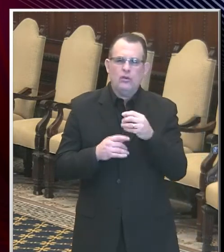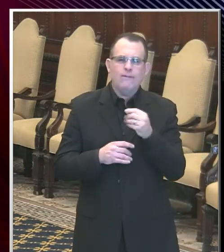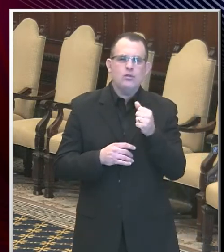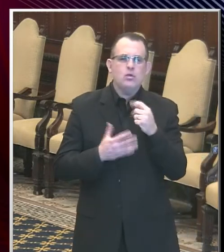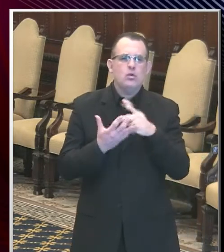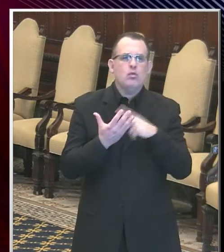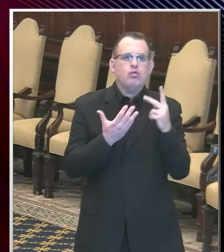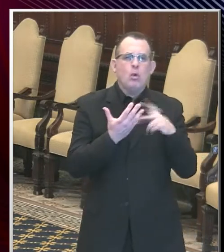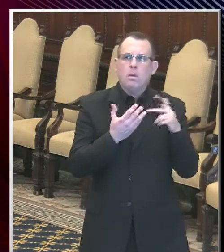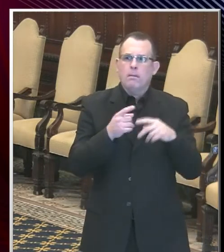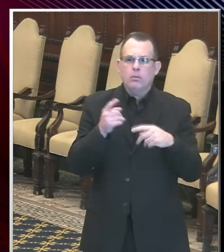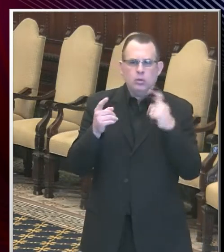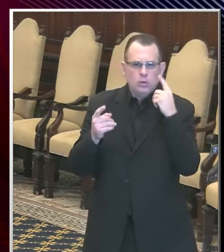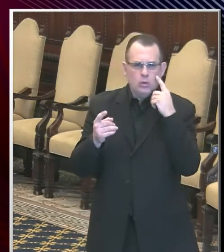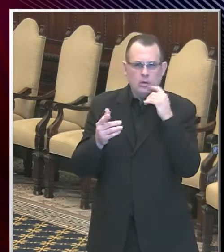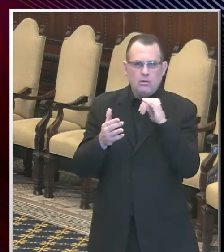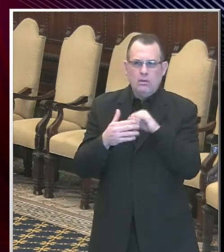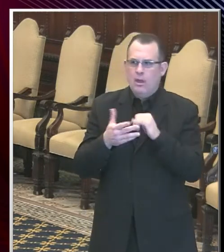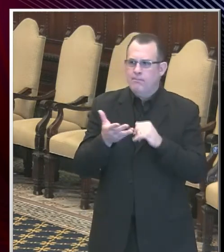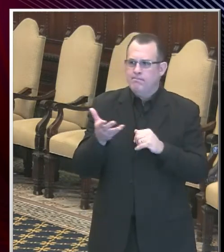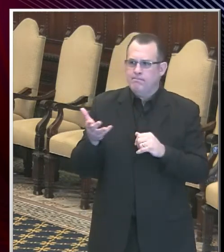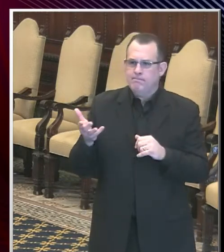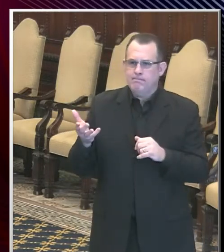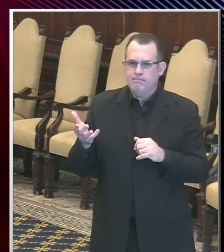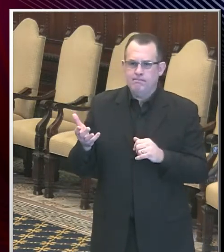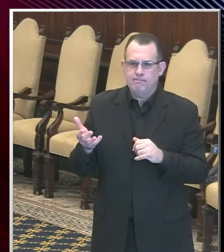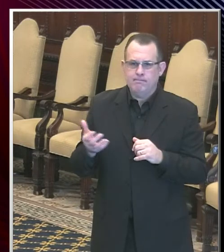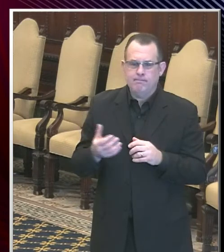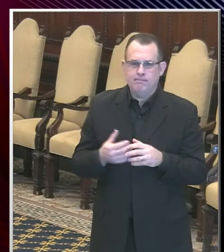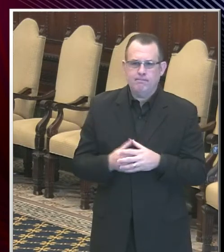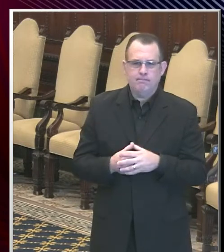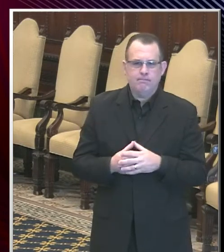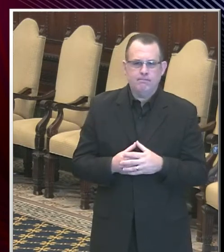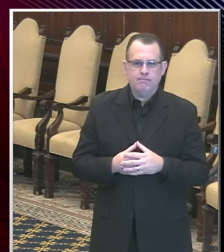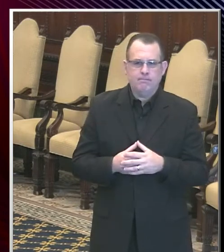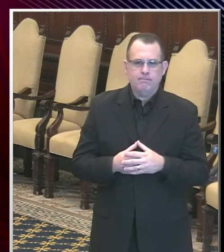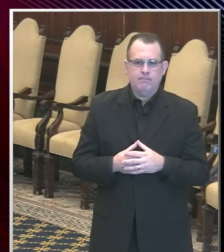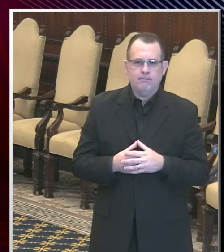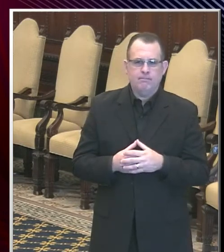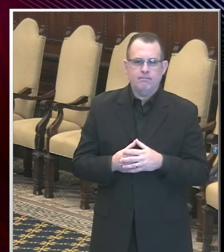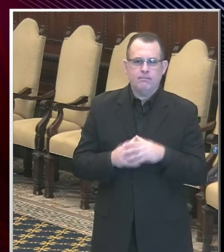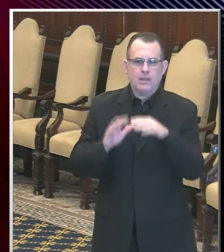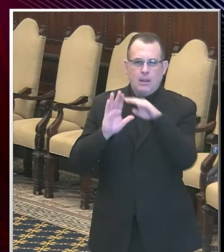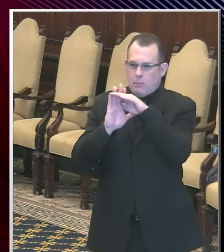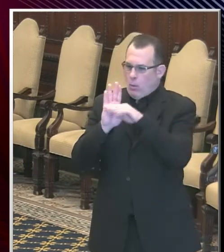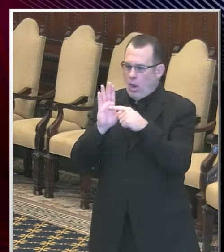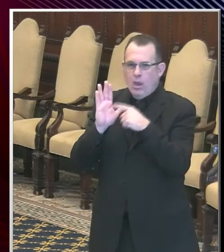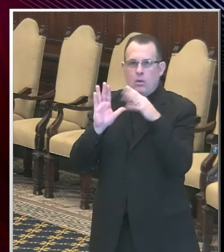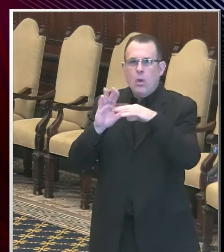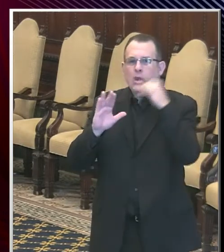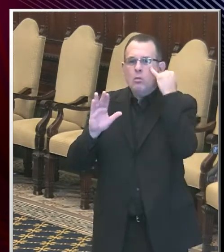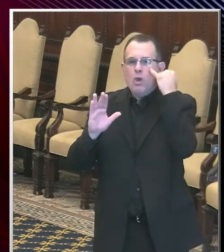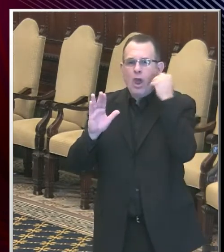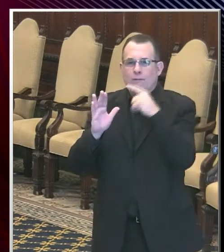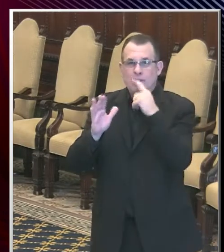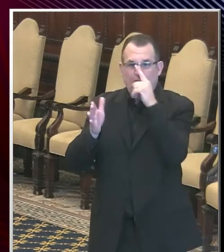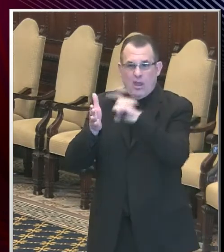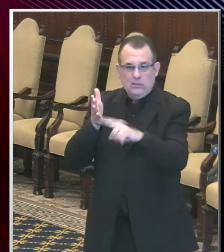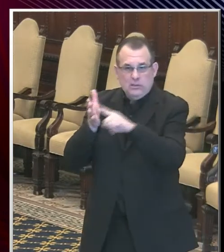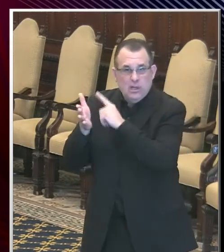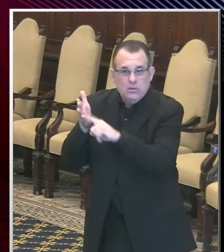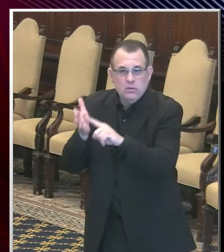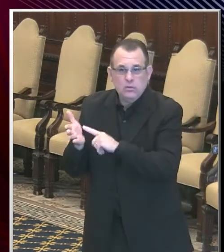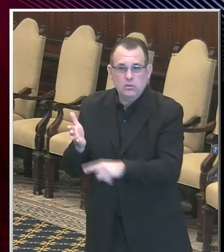programs that were kind of outlined in the Inquirer's reporting and whatnot that were getting canceled, like street sweeping